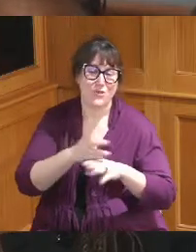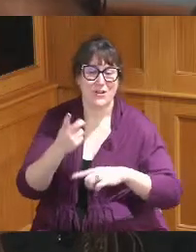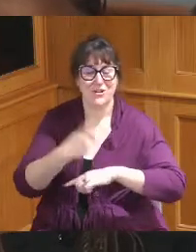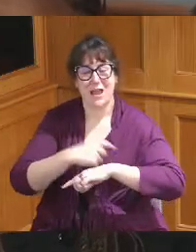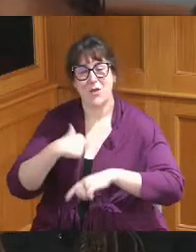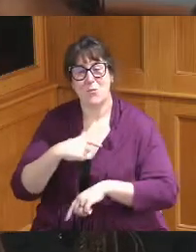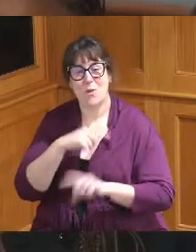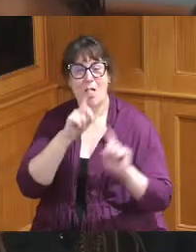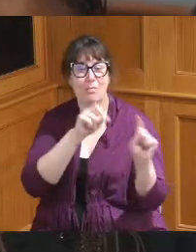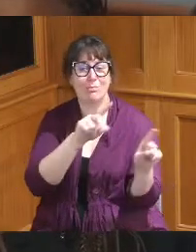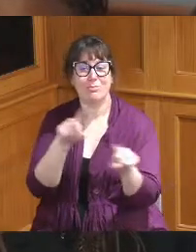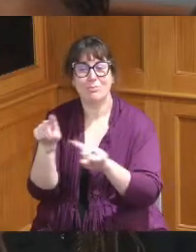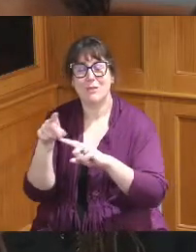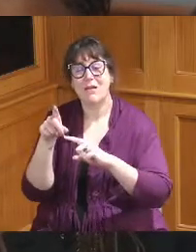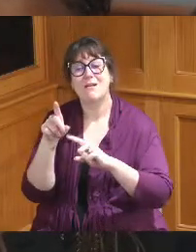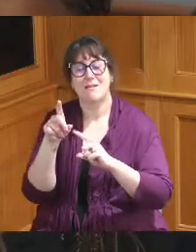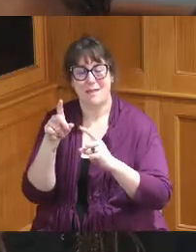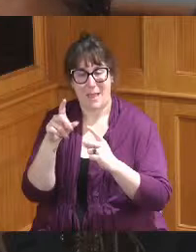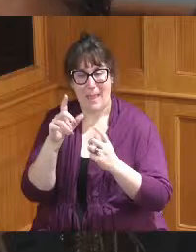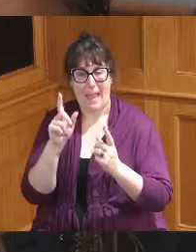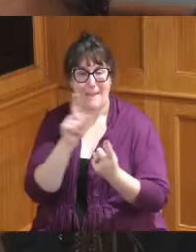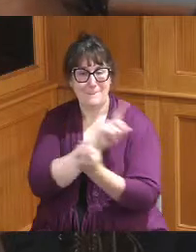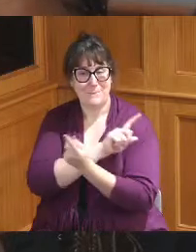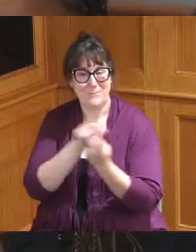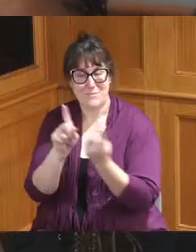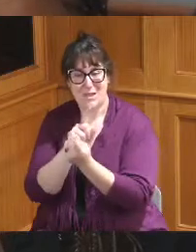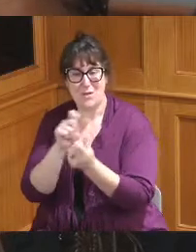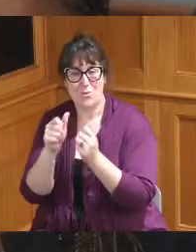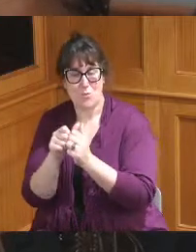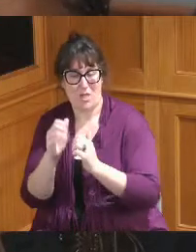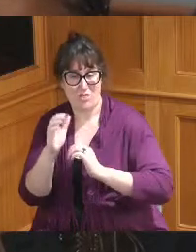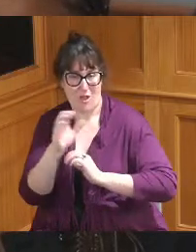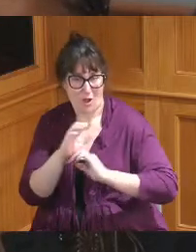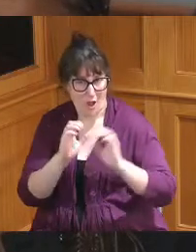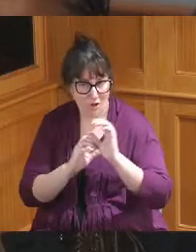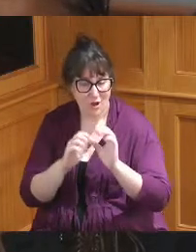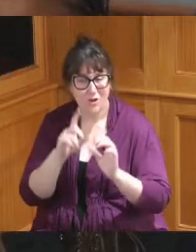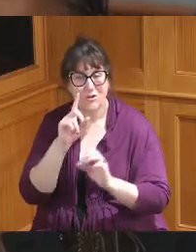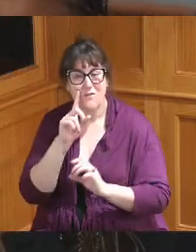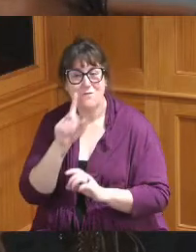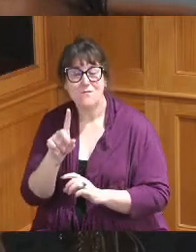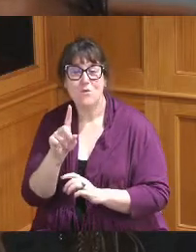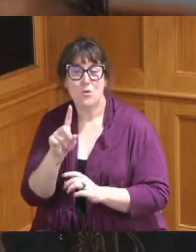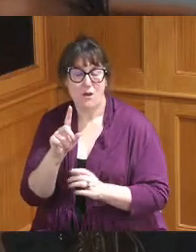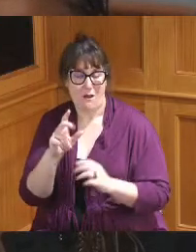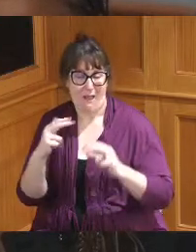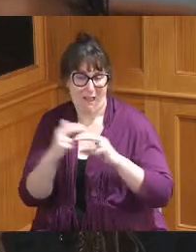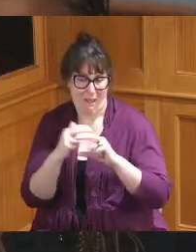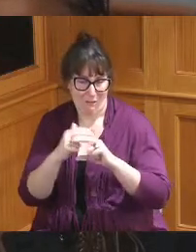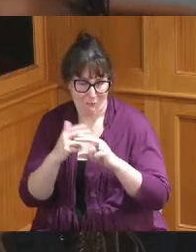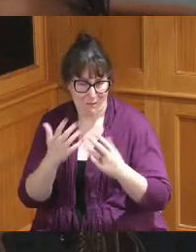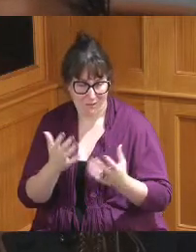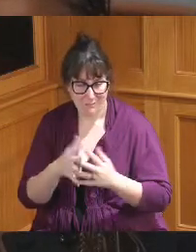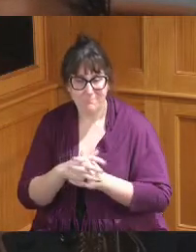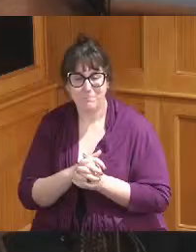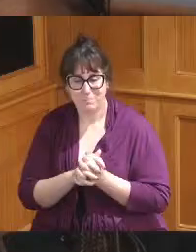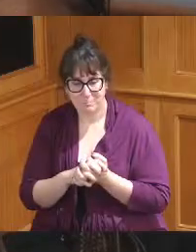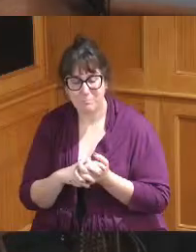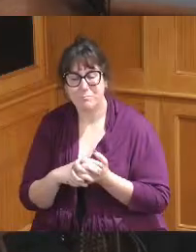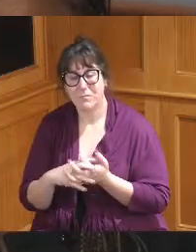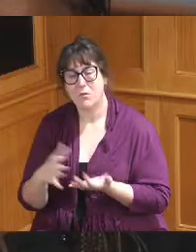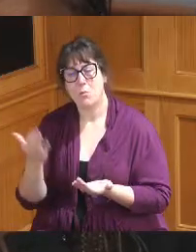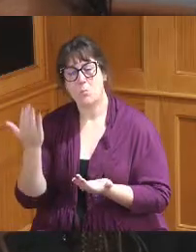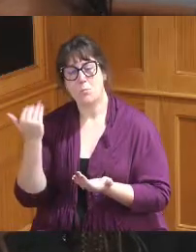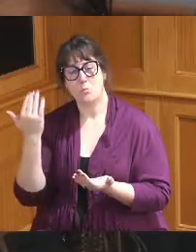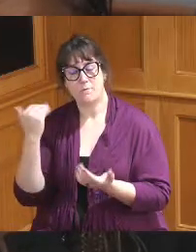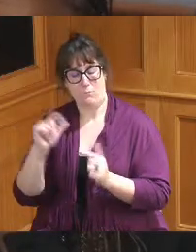field and meet with a local contractor that's working on a heavy highway construction project. For the previous